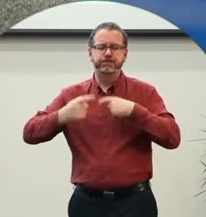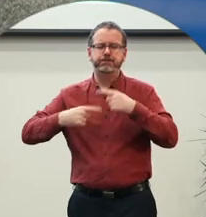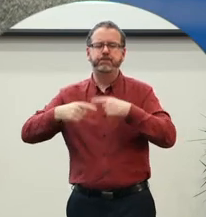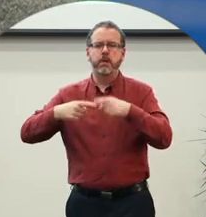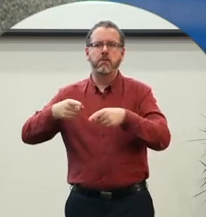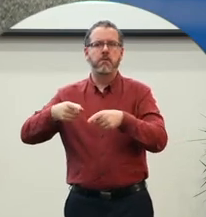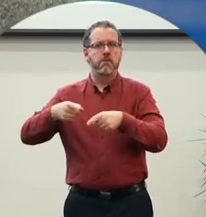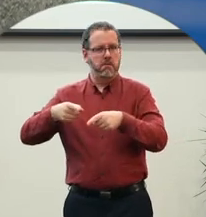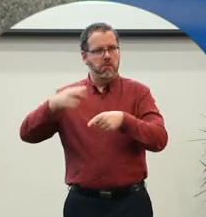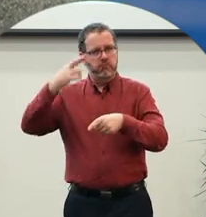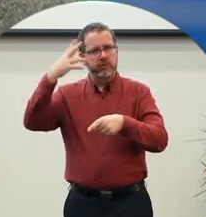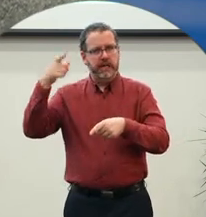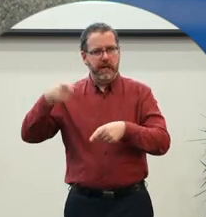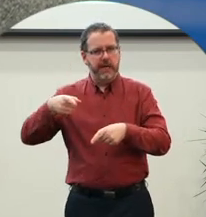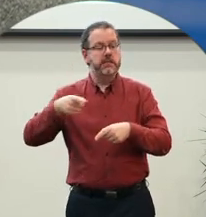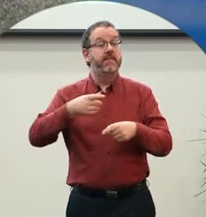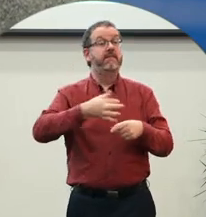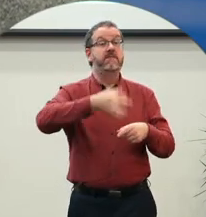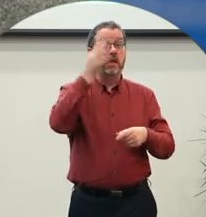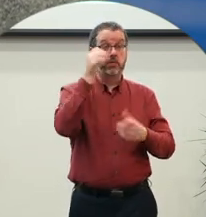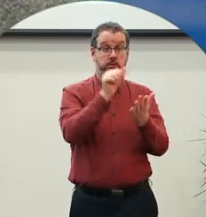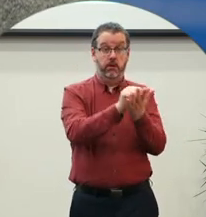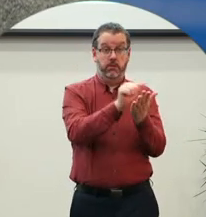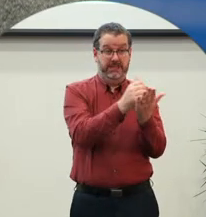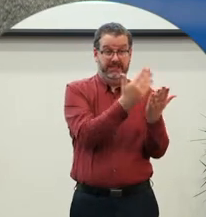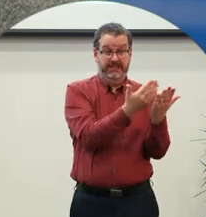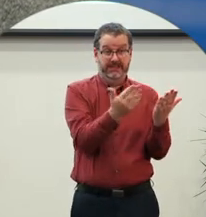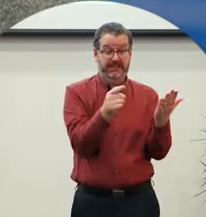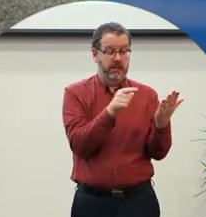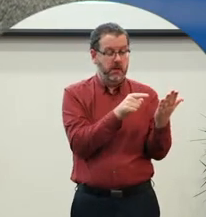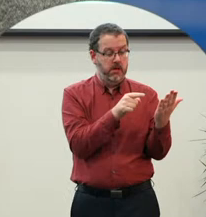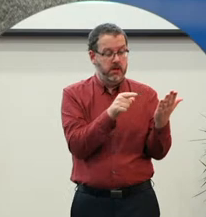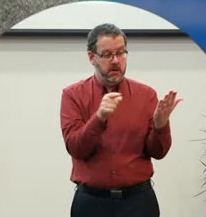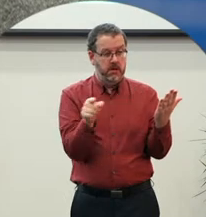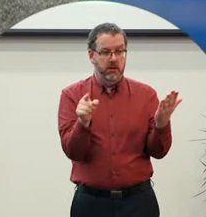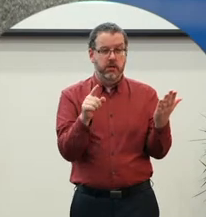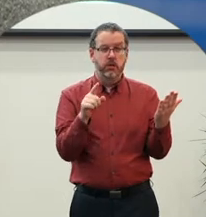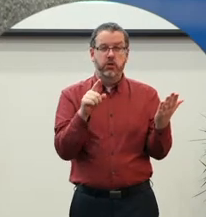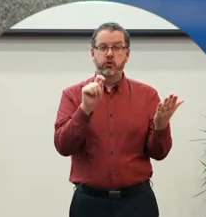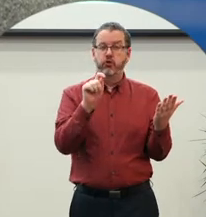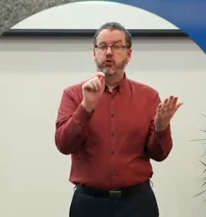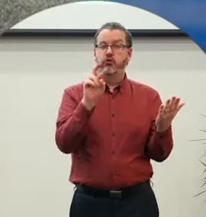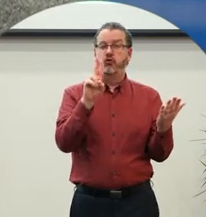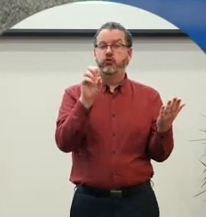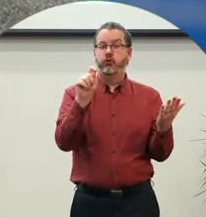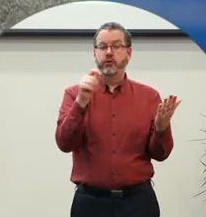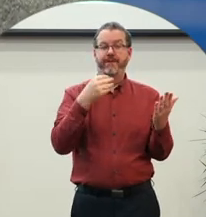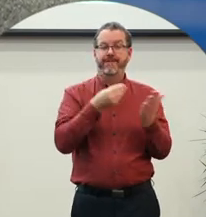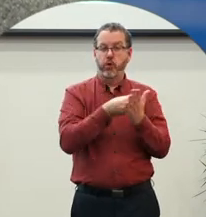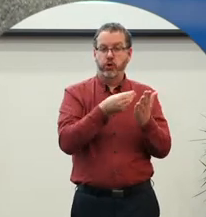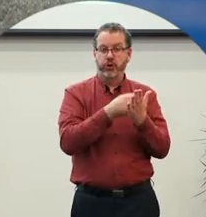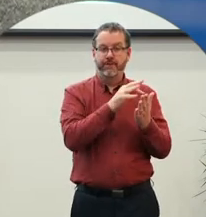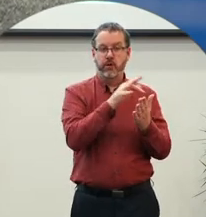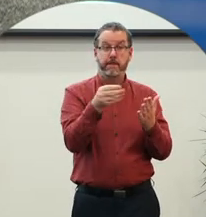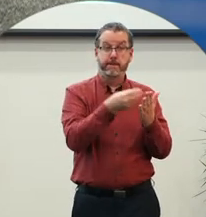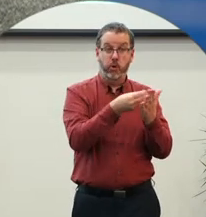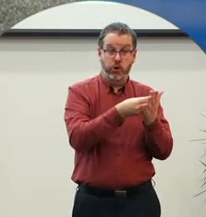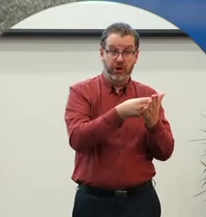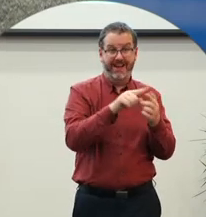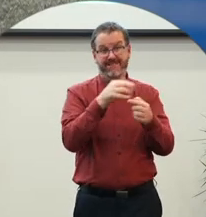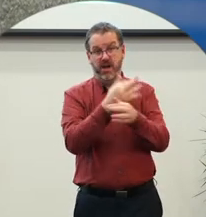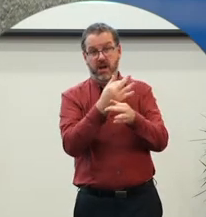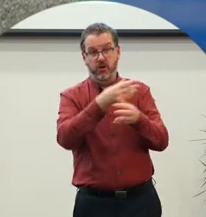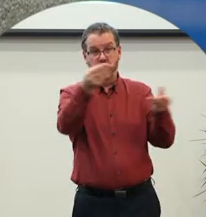finally found the documents that showed the trust funds. She had money from her mother's trust fund and from her father's trust